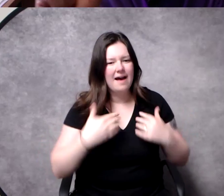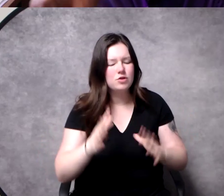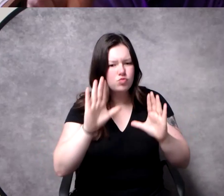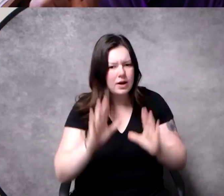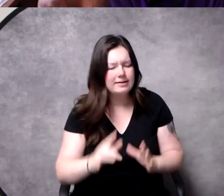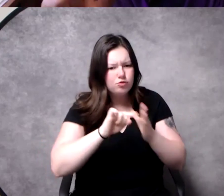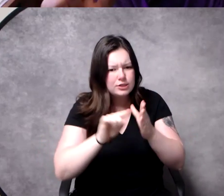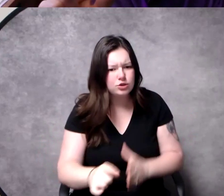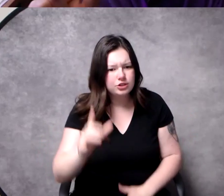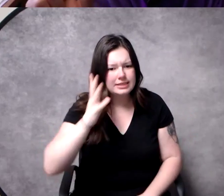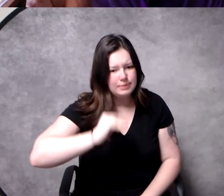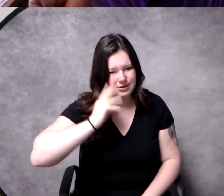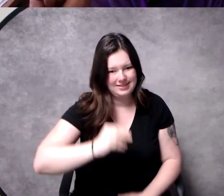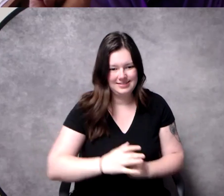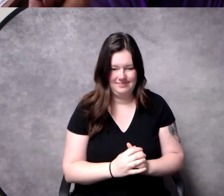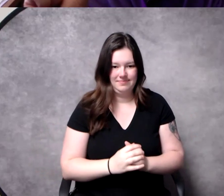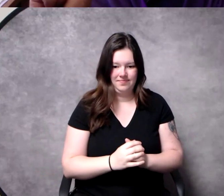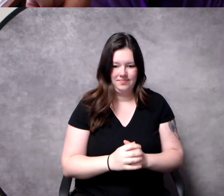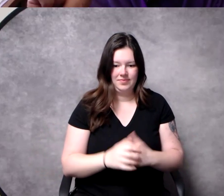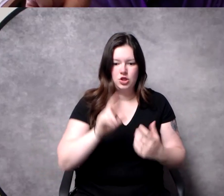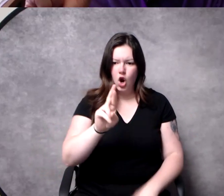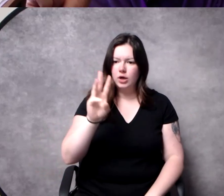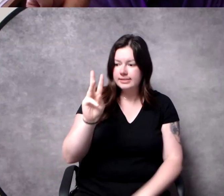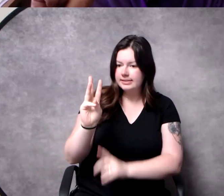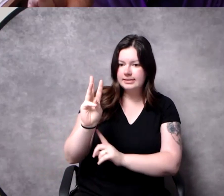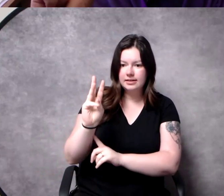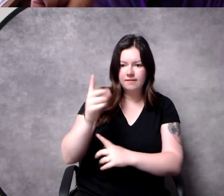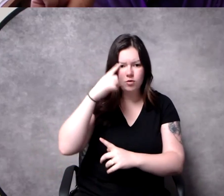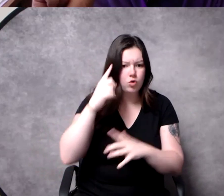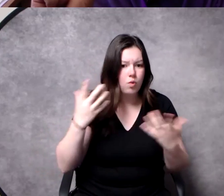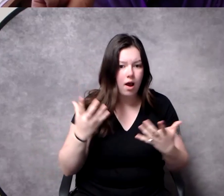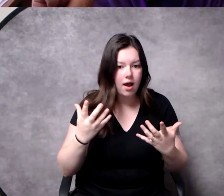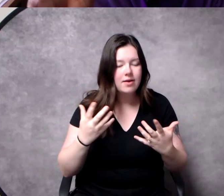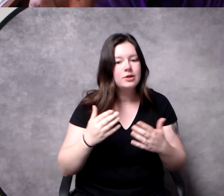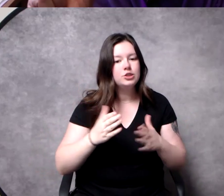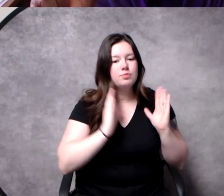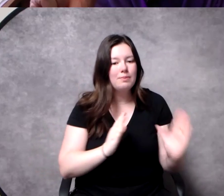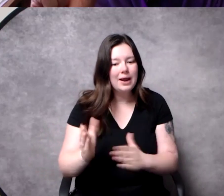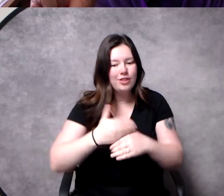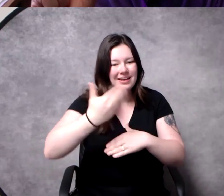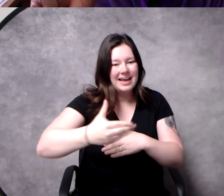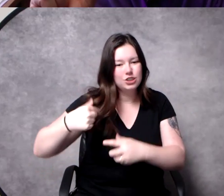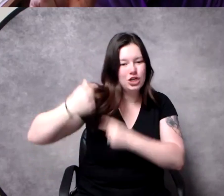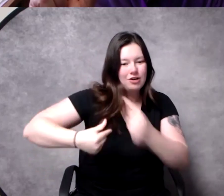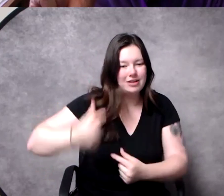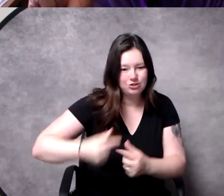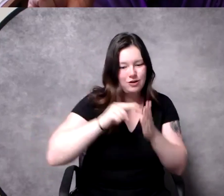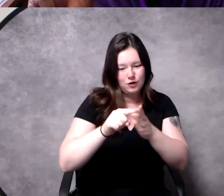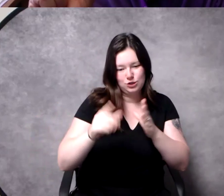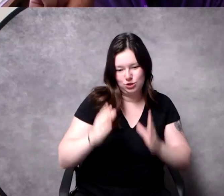prepare the next generation of researchers. So they really want to emphasize that the students are getting a meaningful research